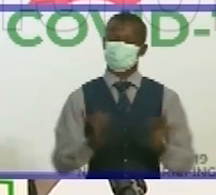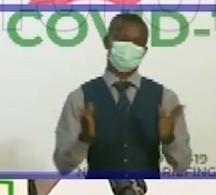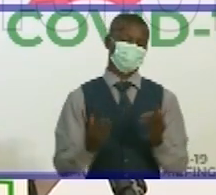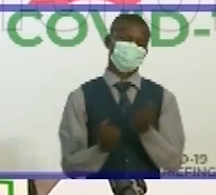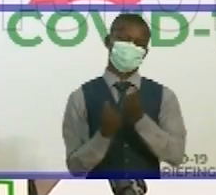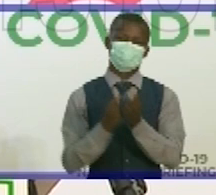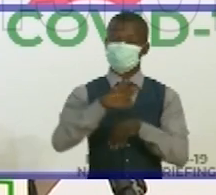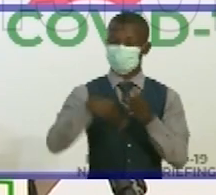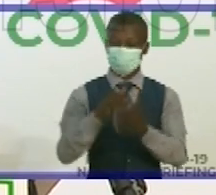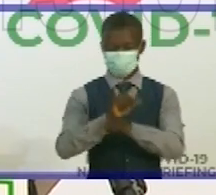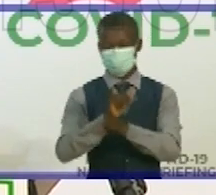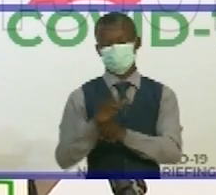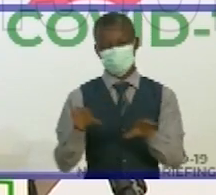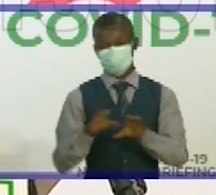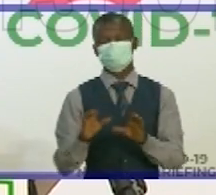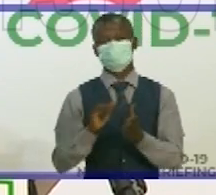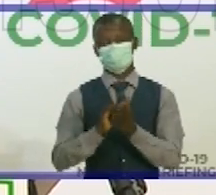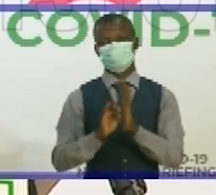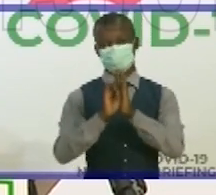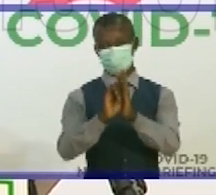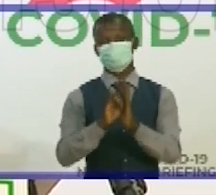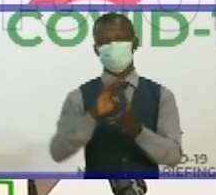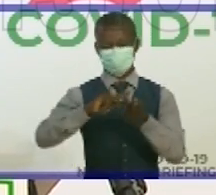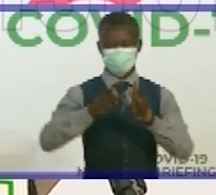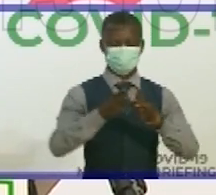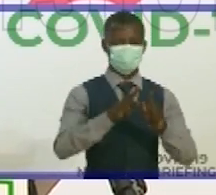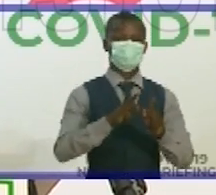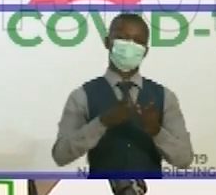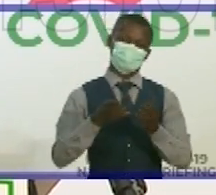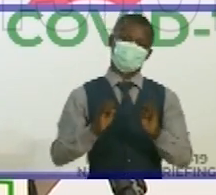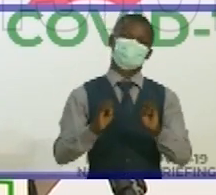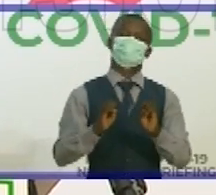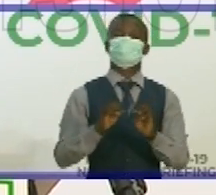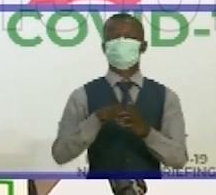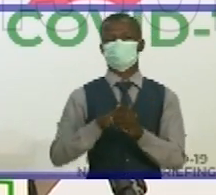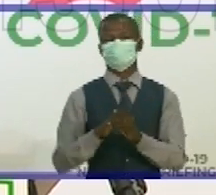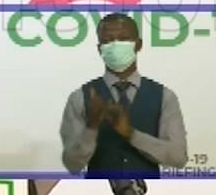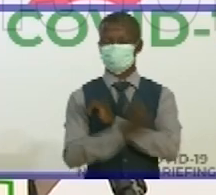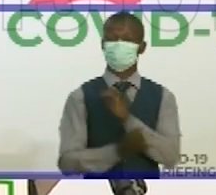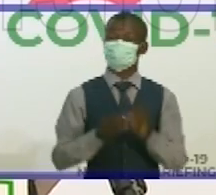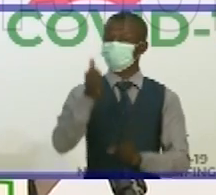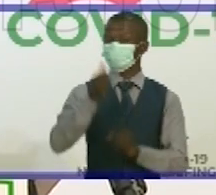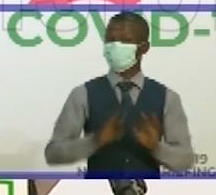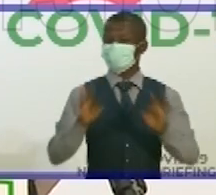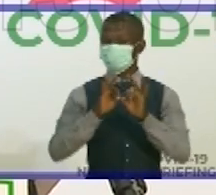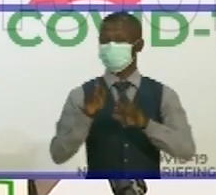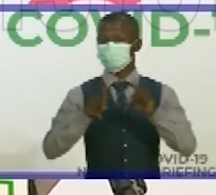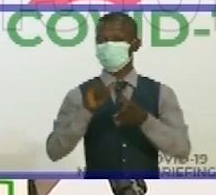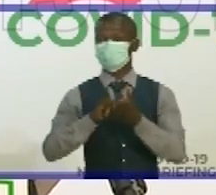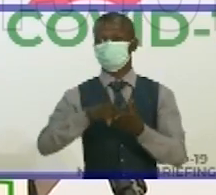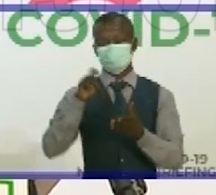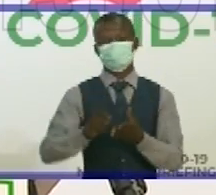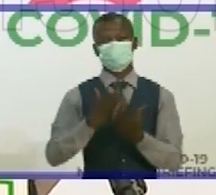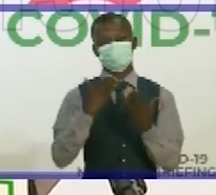we're doing, and that is really an example of a collaborative effort across the country. But I think the most important people to acknowledge